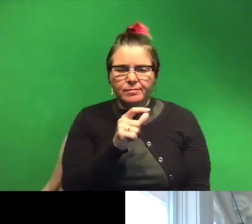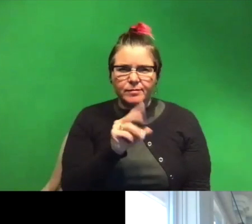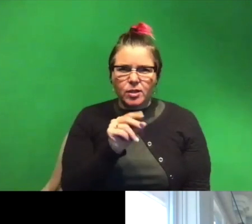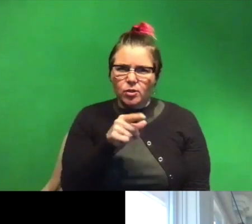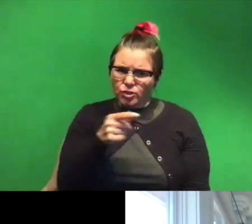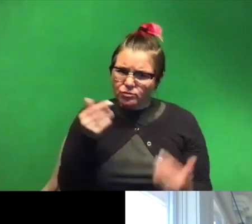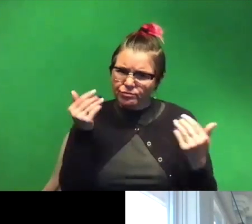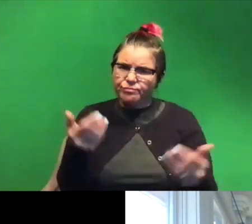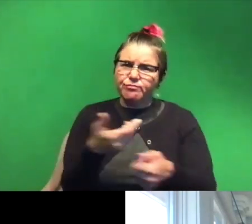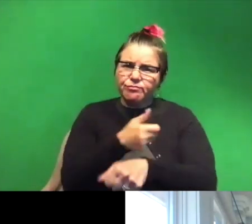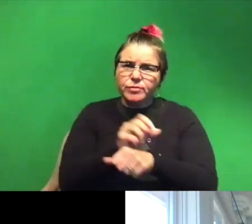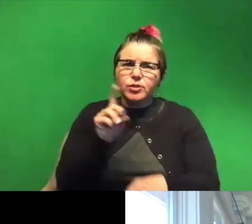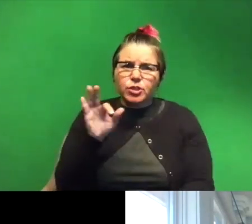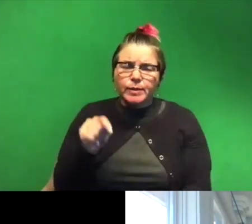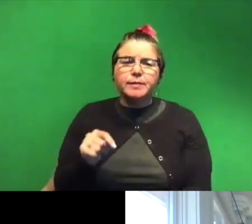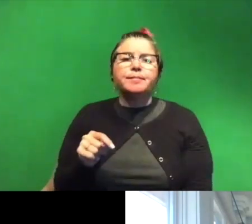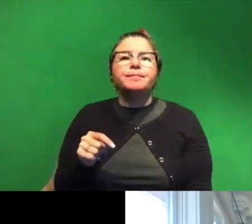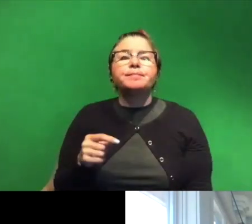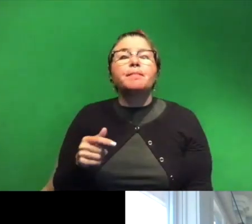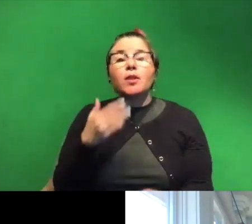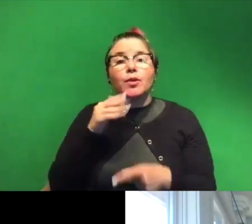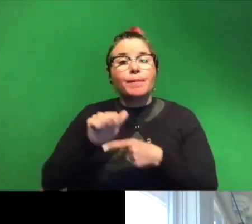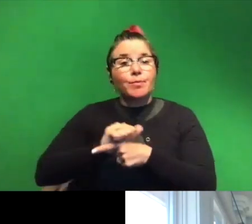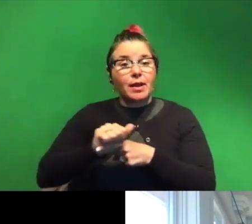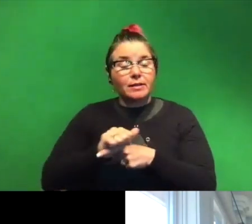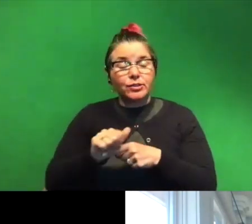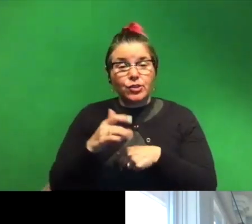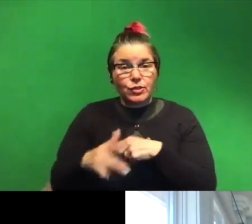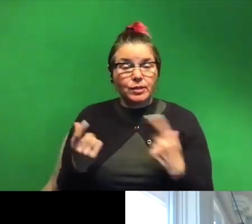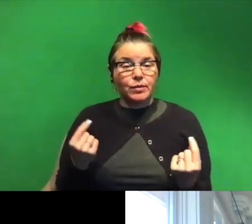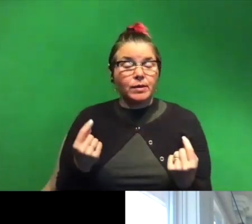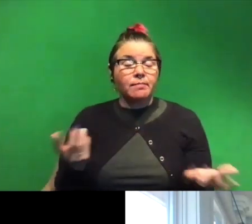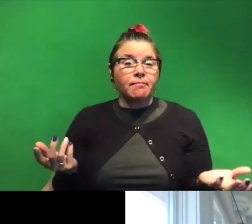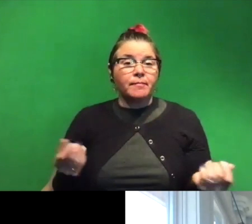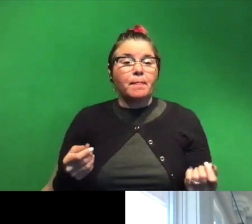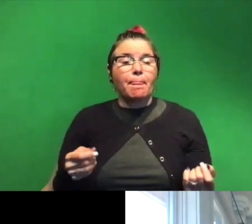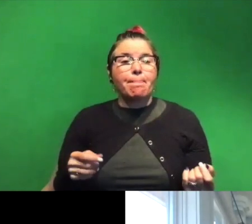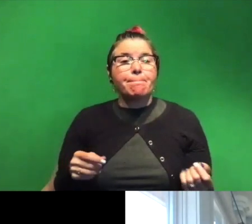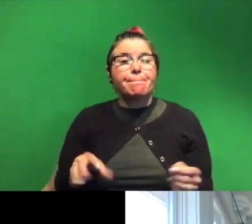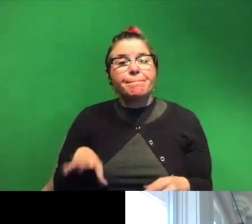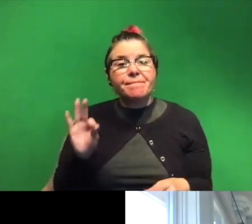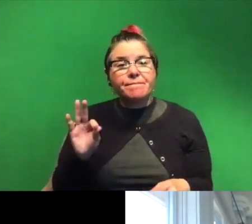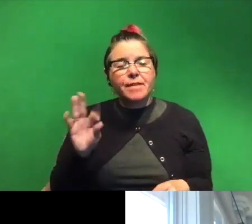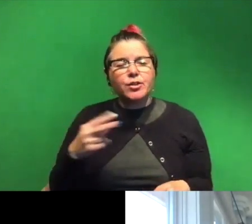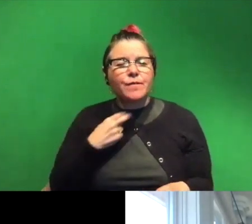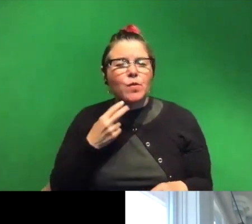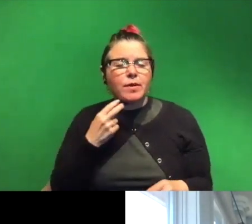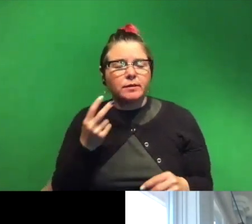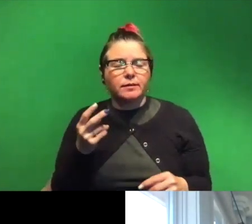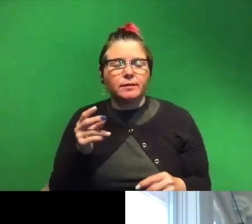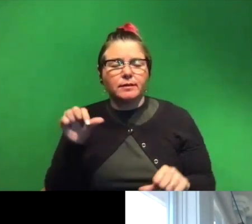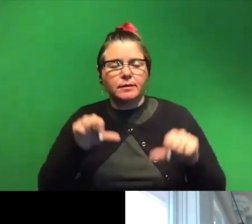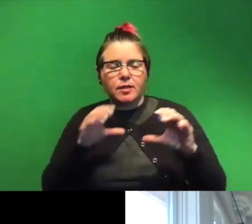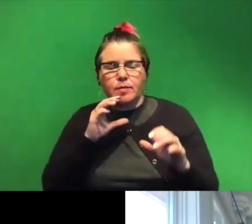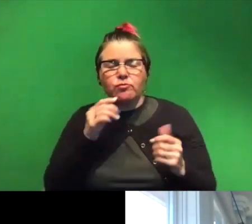Just do it. I think a lot of good practice that you can get early is just like you can kind of find your voice in science communication. You can